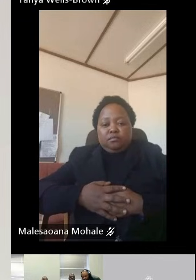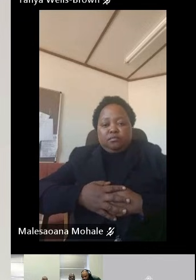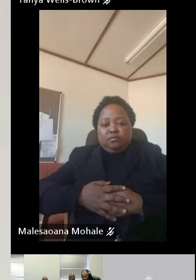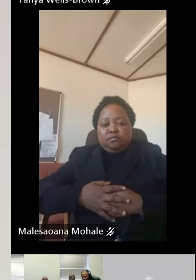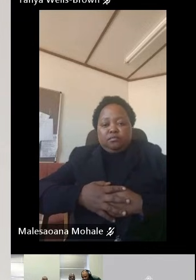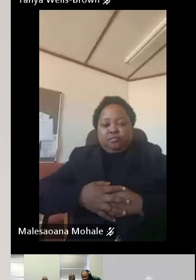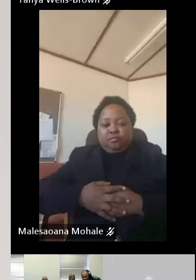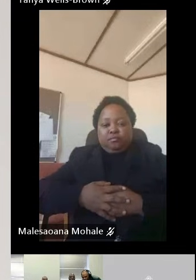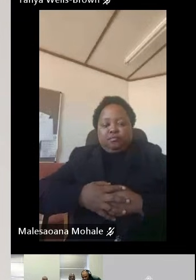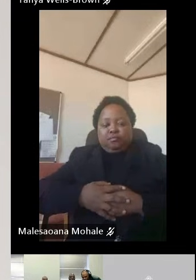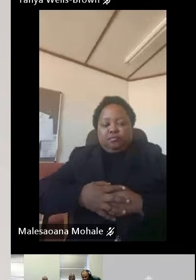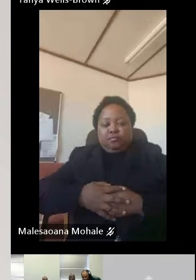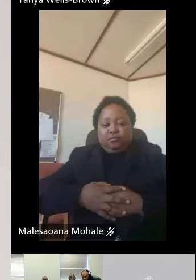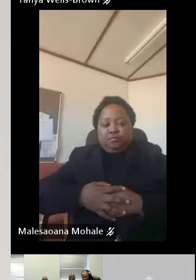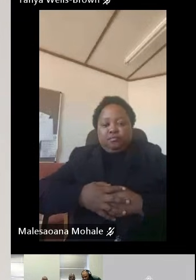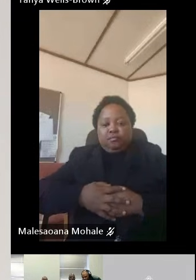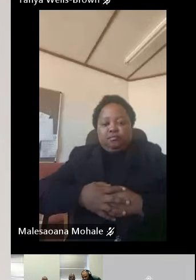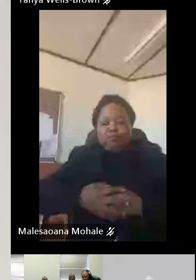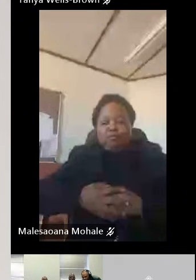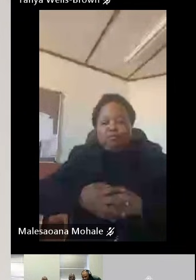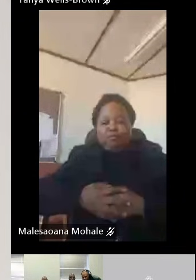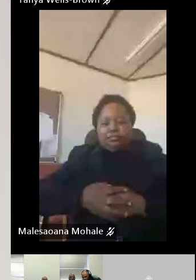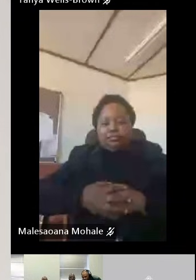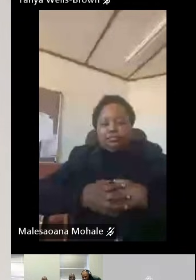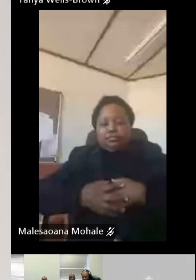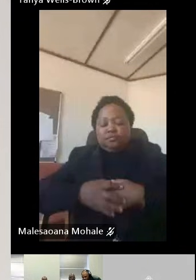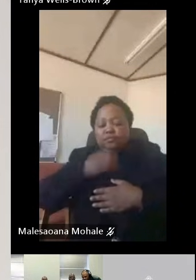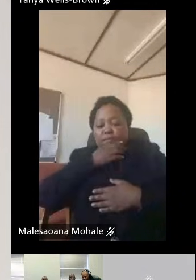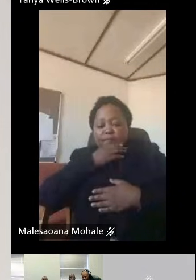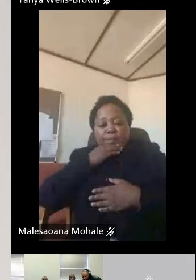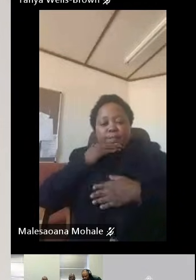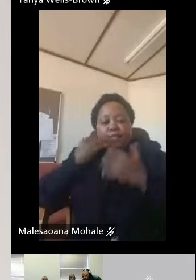So it is important for us,